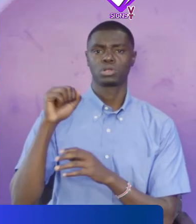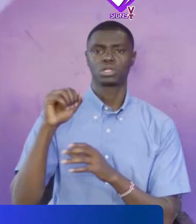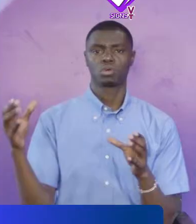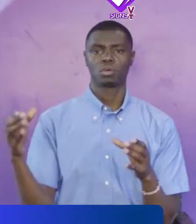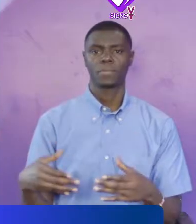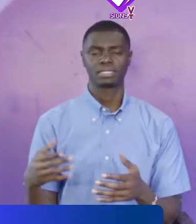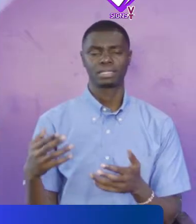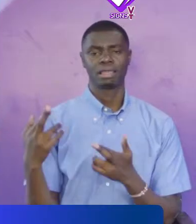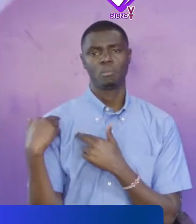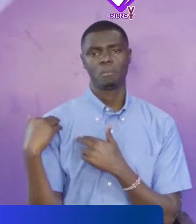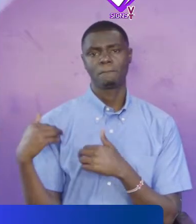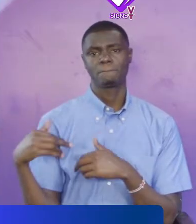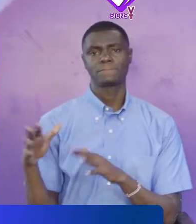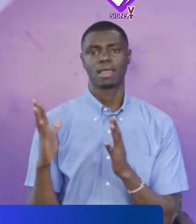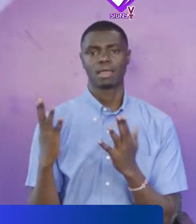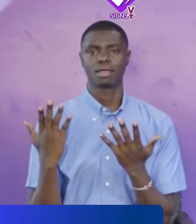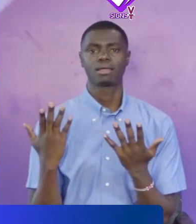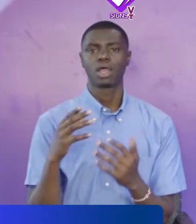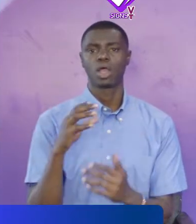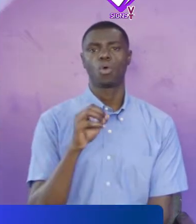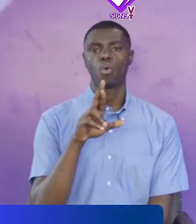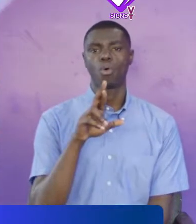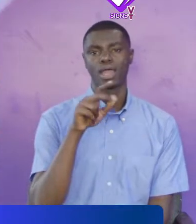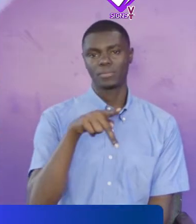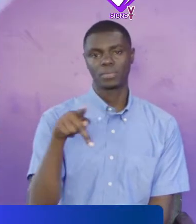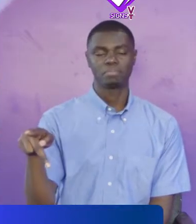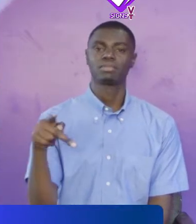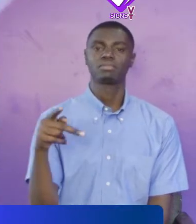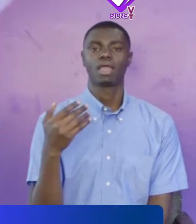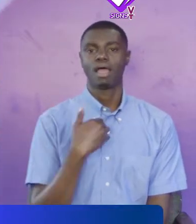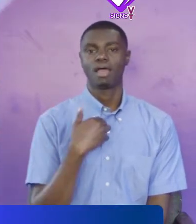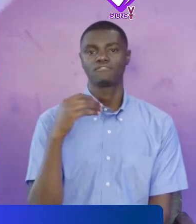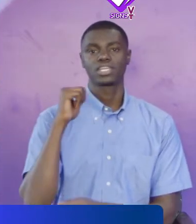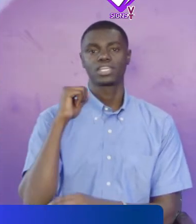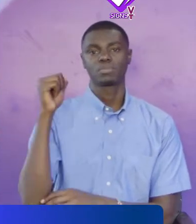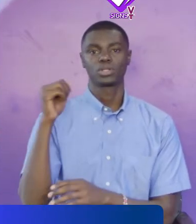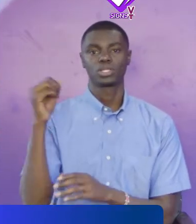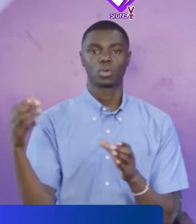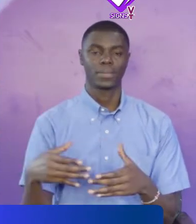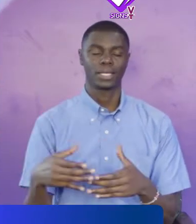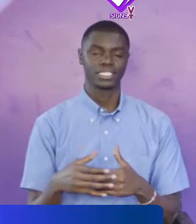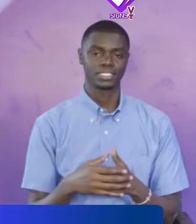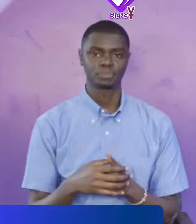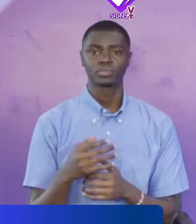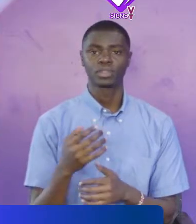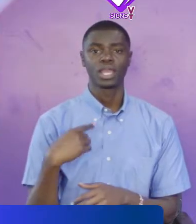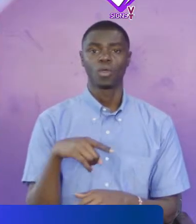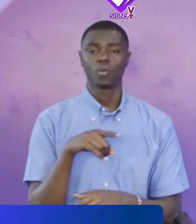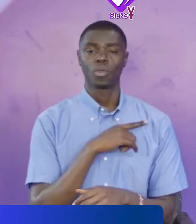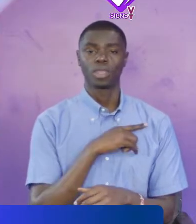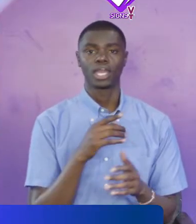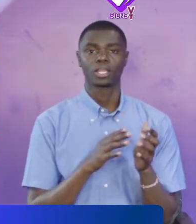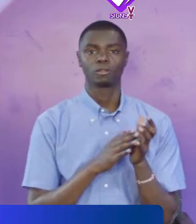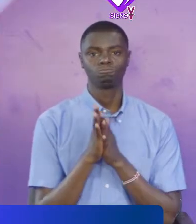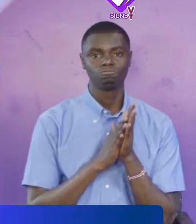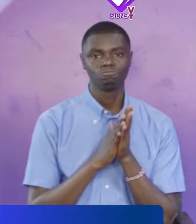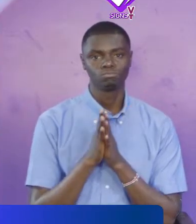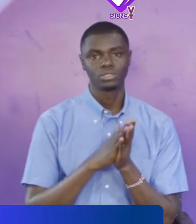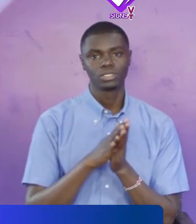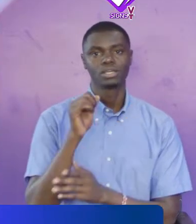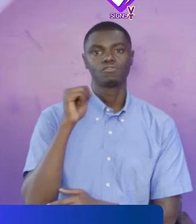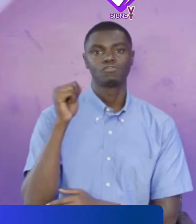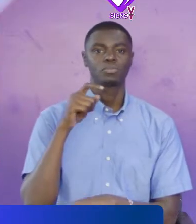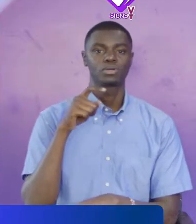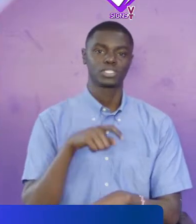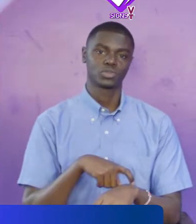the role that the ORPP plays in political parties, because we are gearing up for political